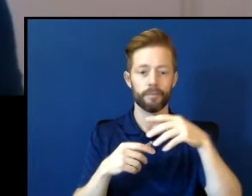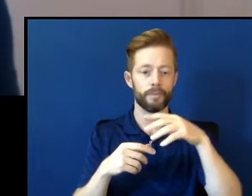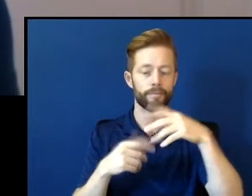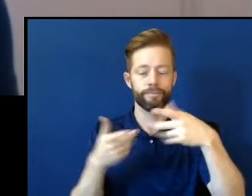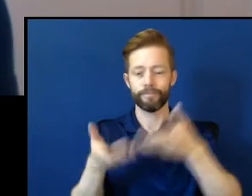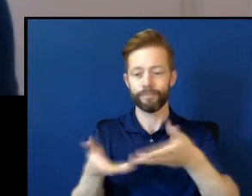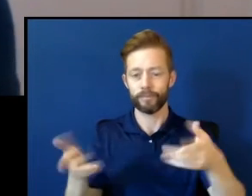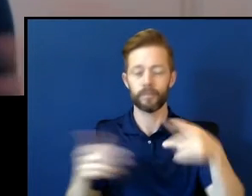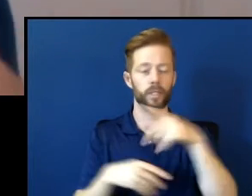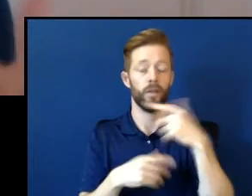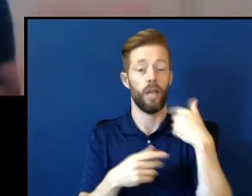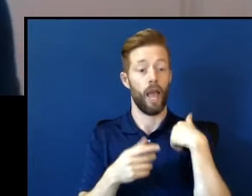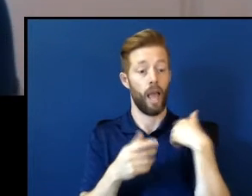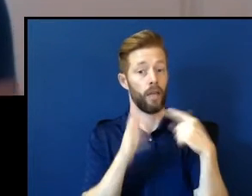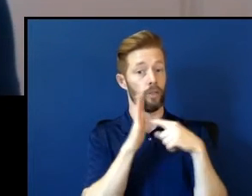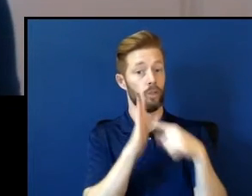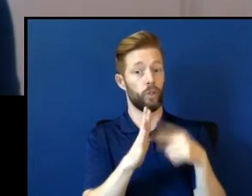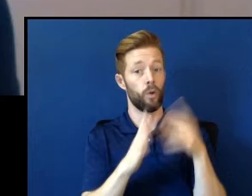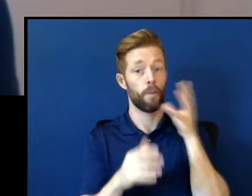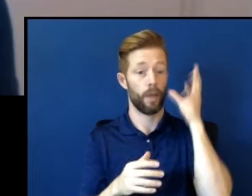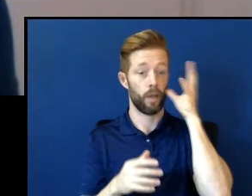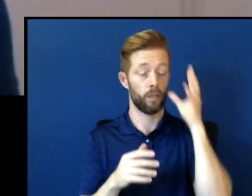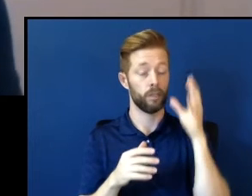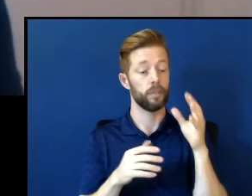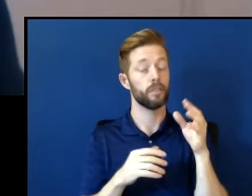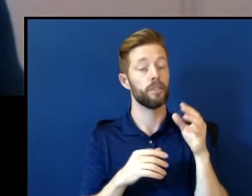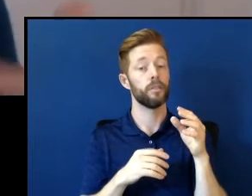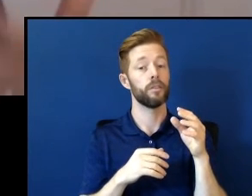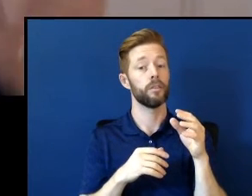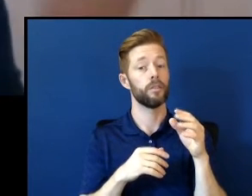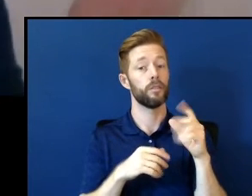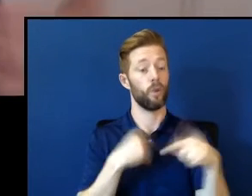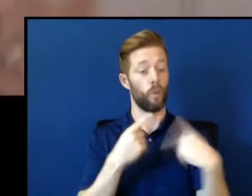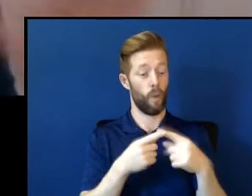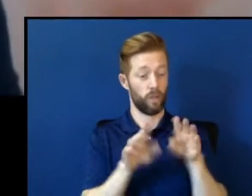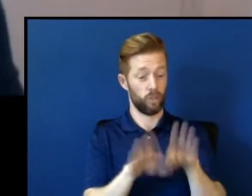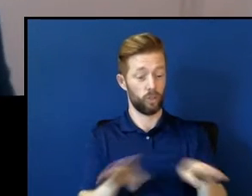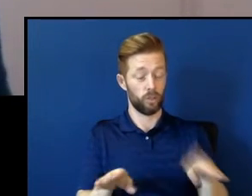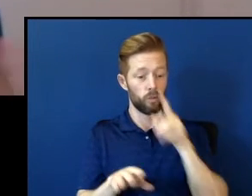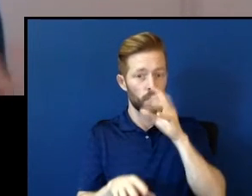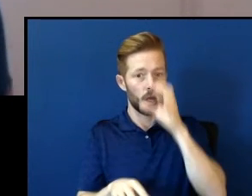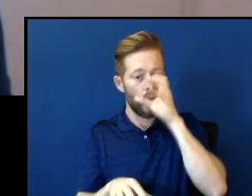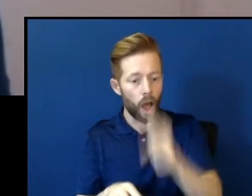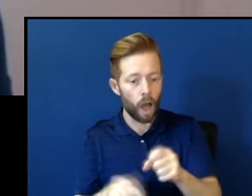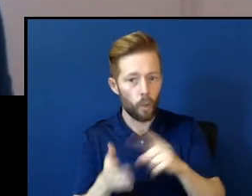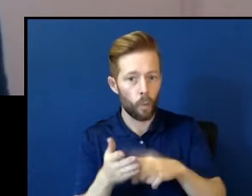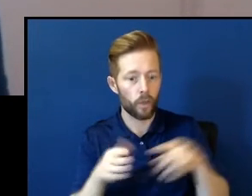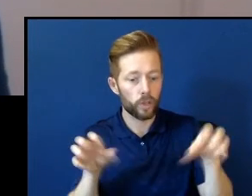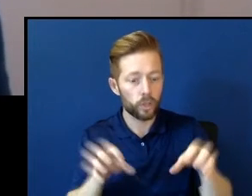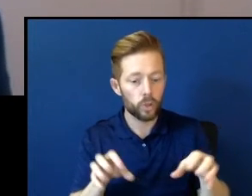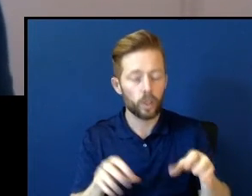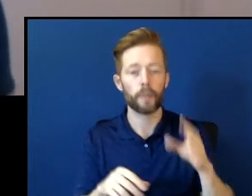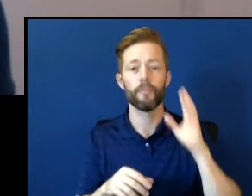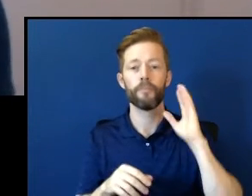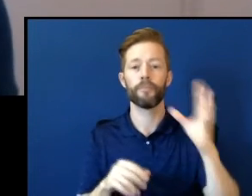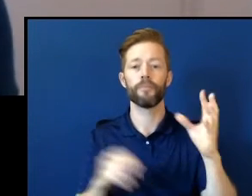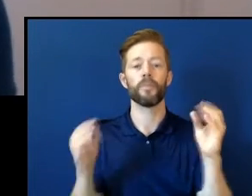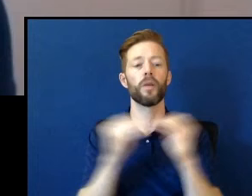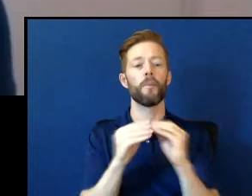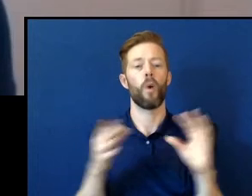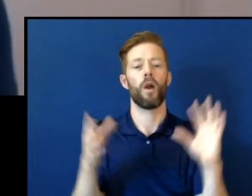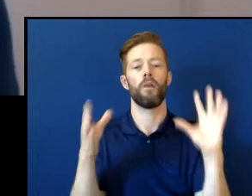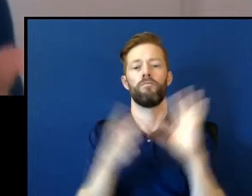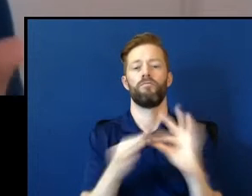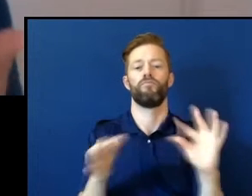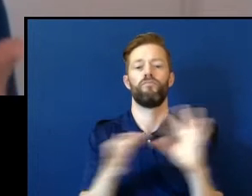pit? And then I show parents how when children are really interested in what they're doing, they're going to do